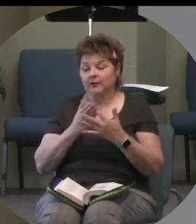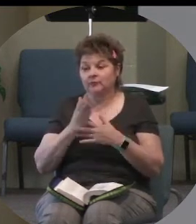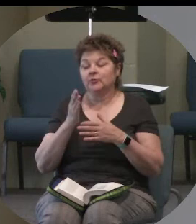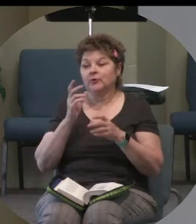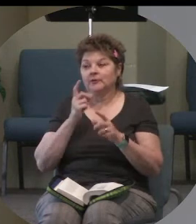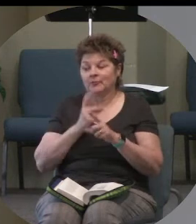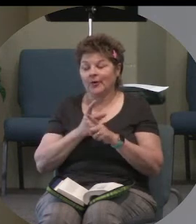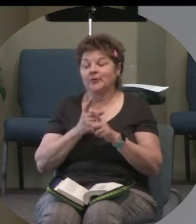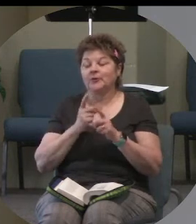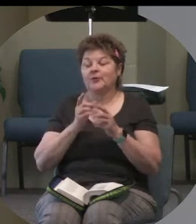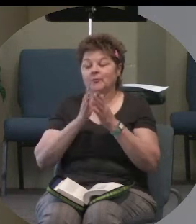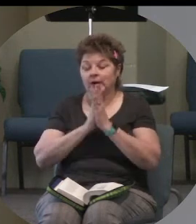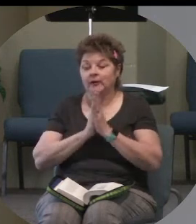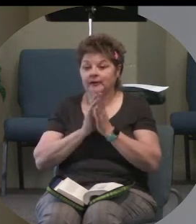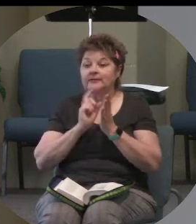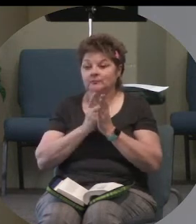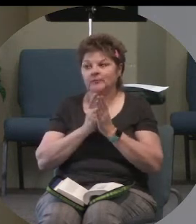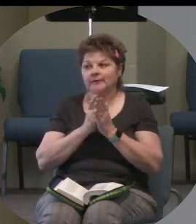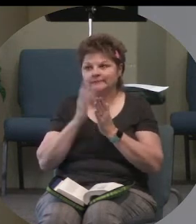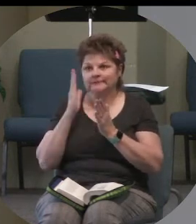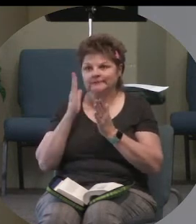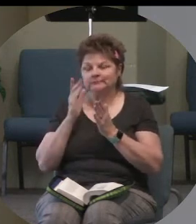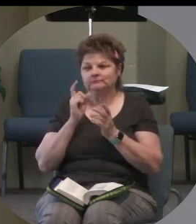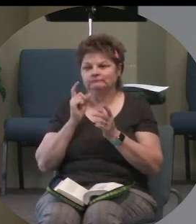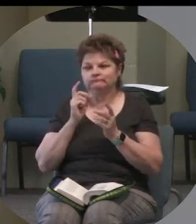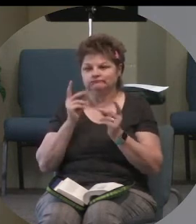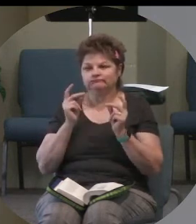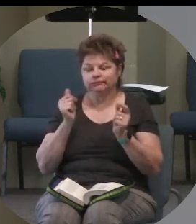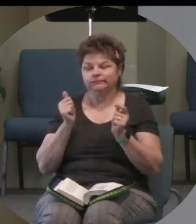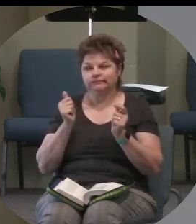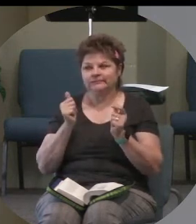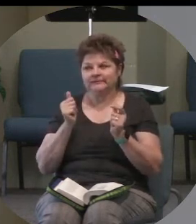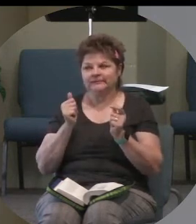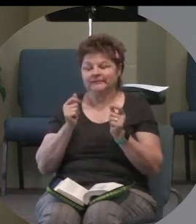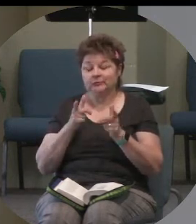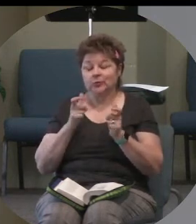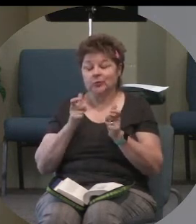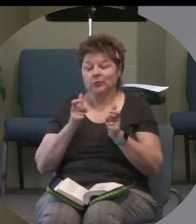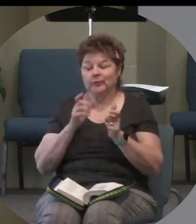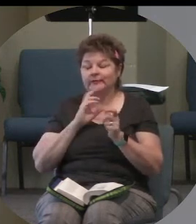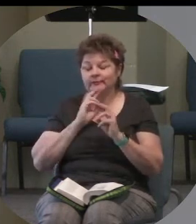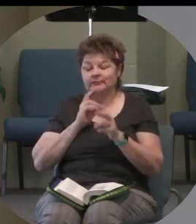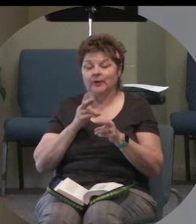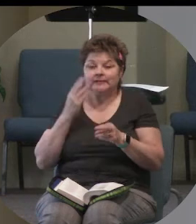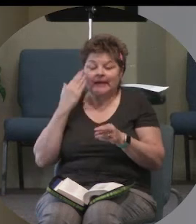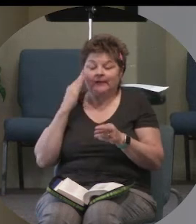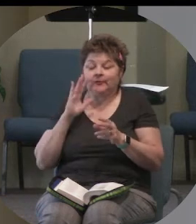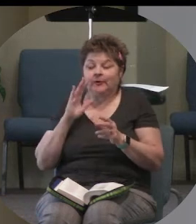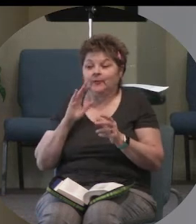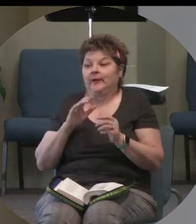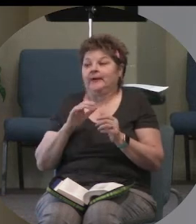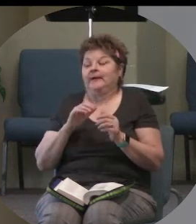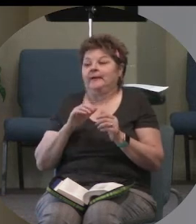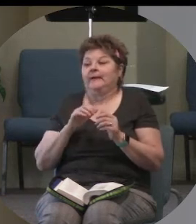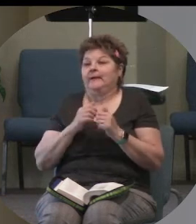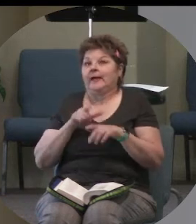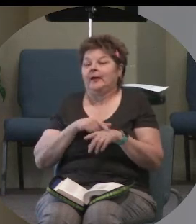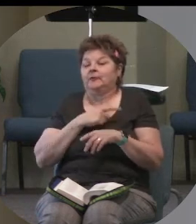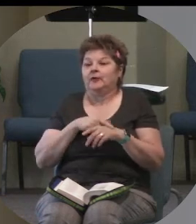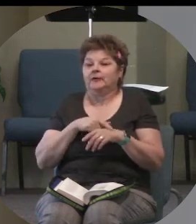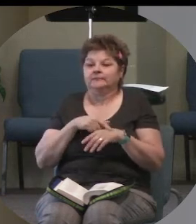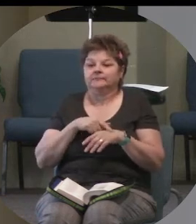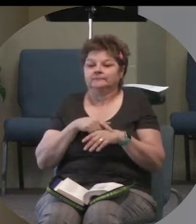in this moment, it seems immediate. For Hezekiah, it's a pretty quick response. I don't know how long it took Isaiah maybe to send the letter to